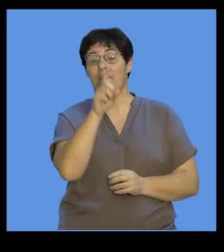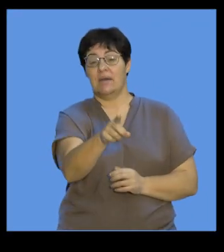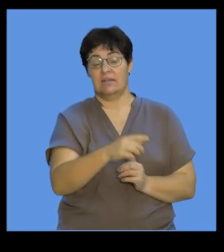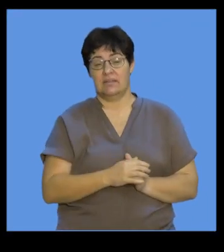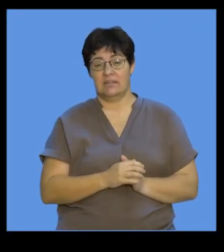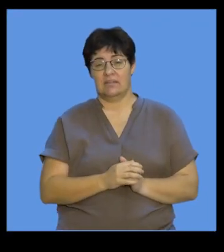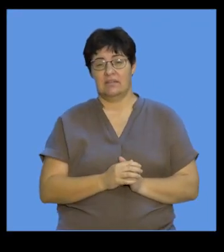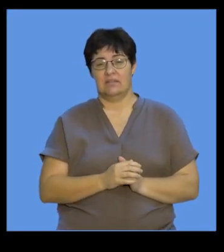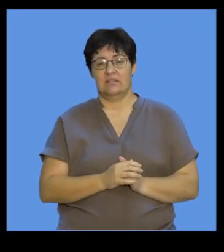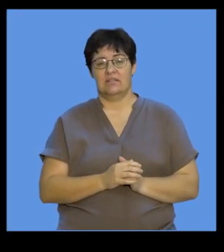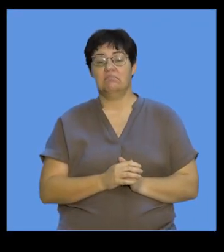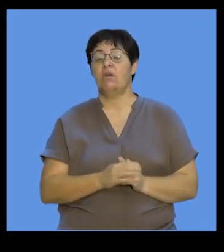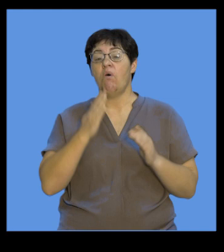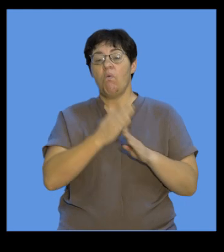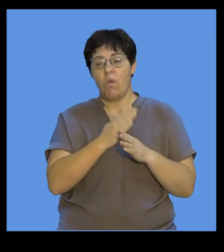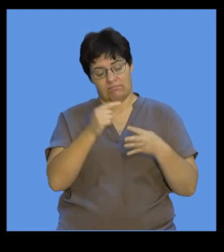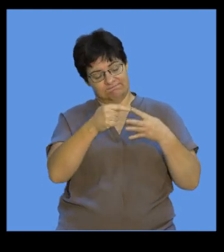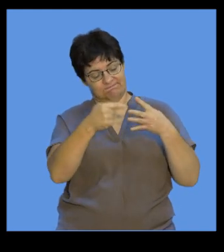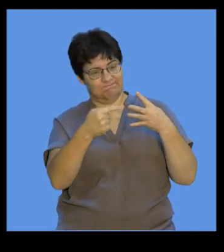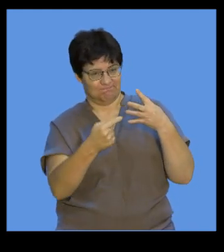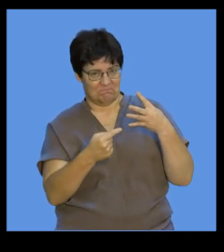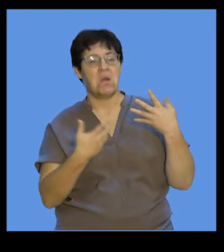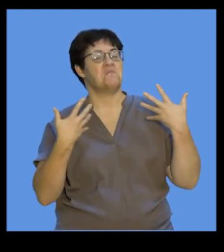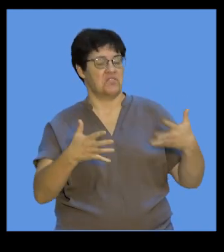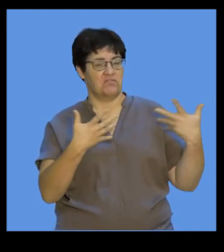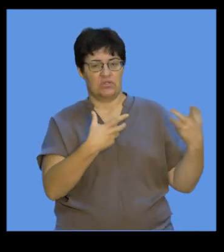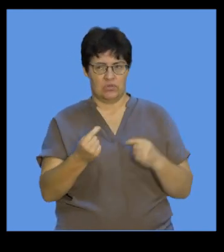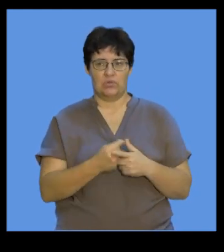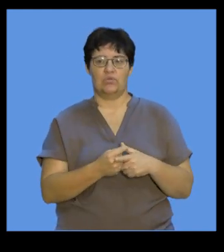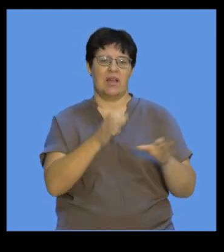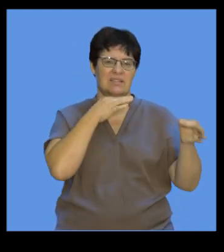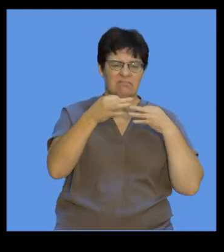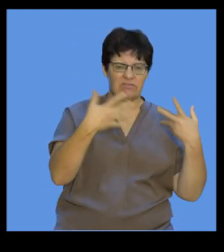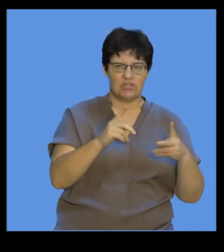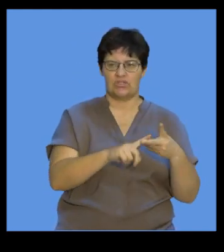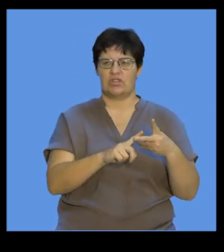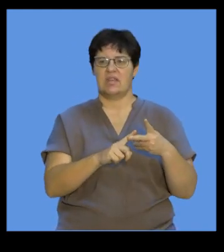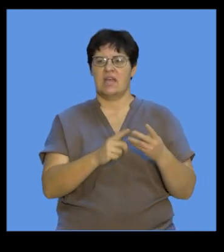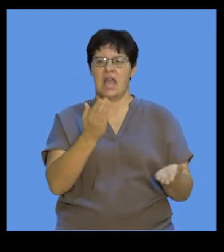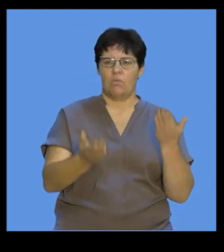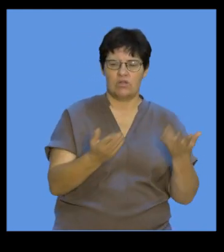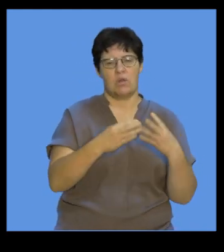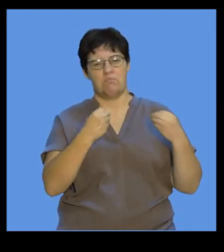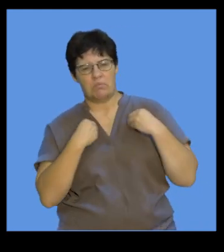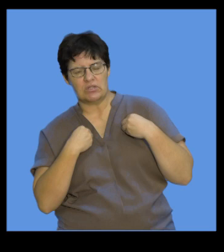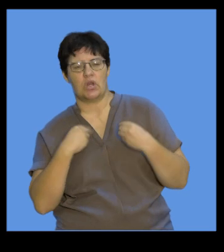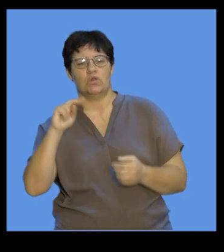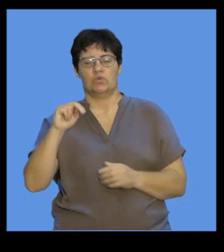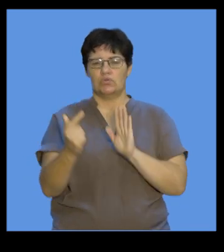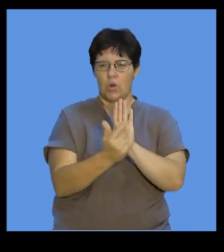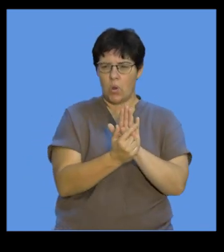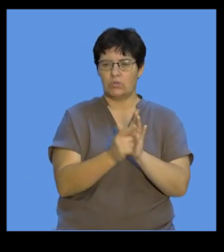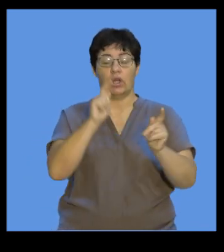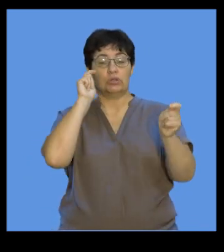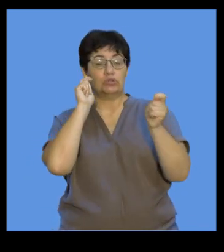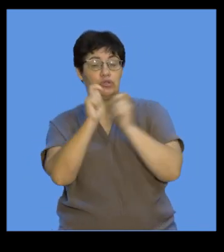remember, we've worked through a lot of this already. So we've done the definition, the equation, properties, Newton's laws,